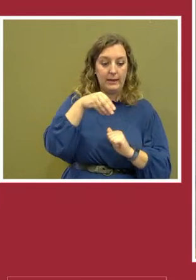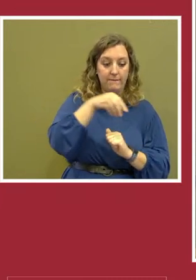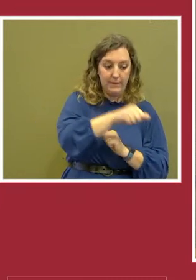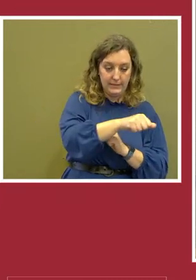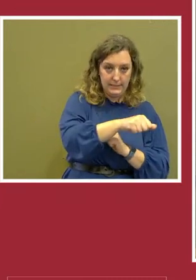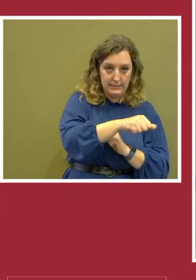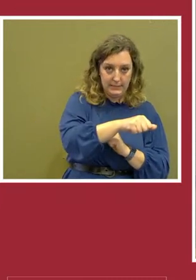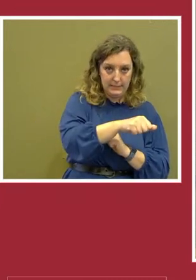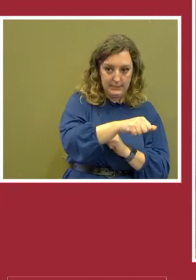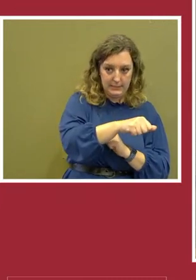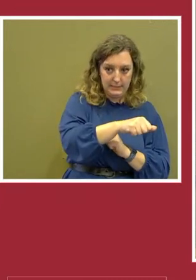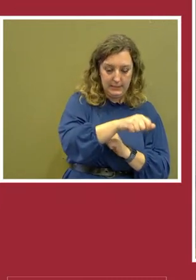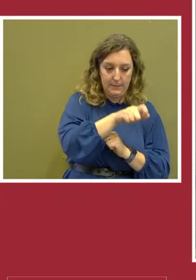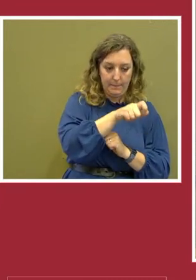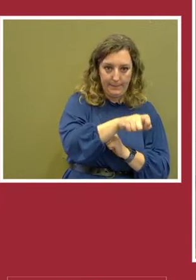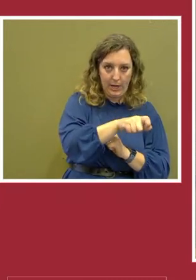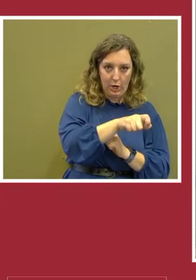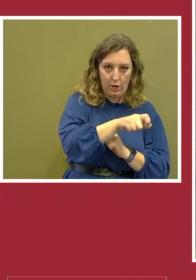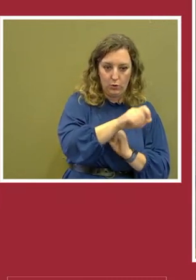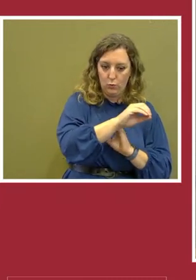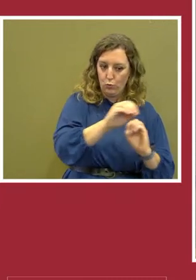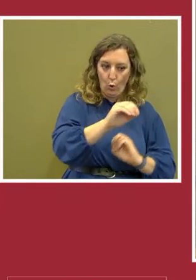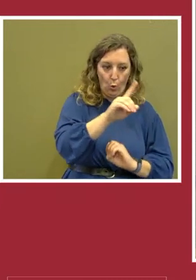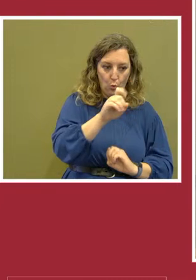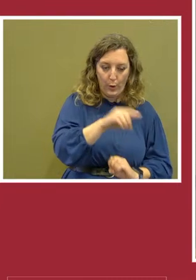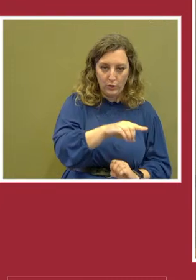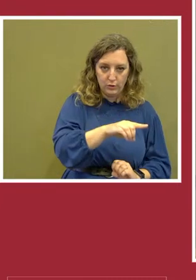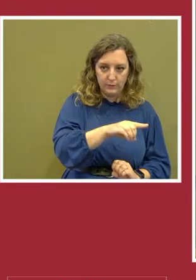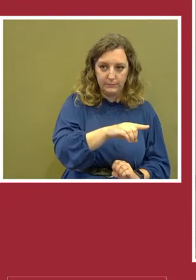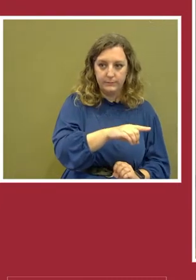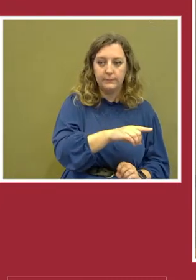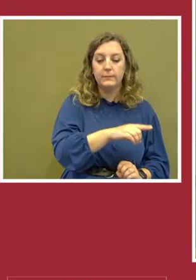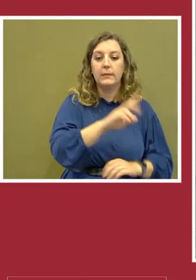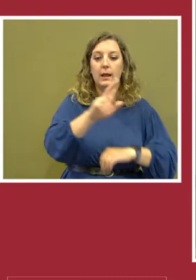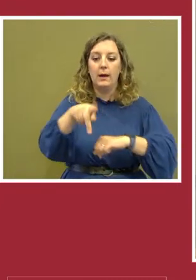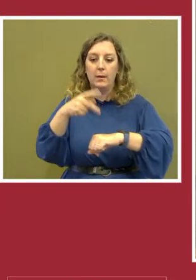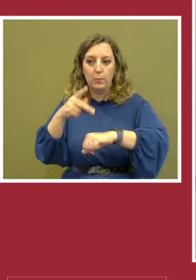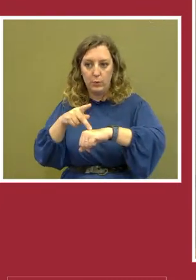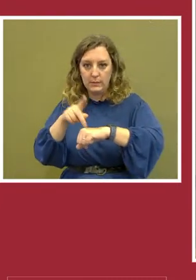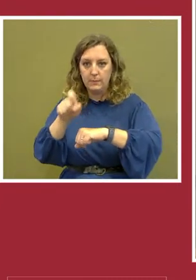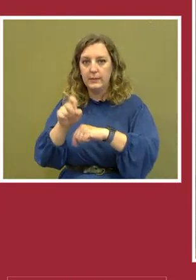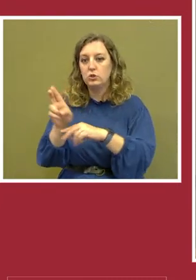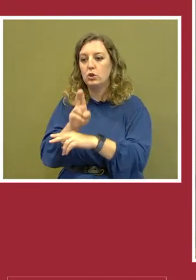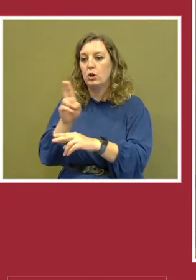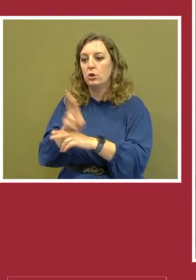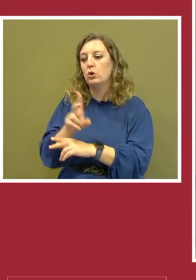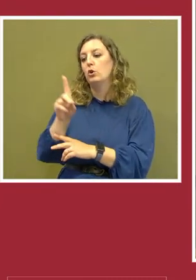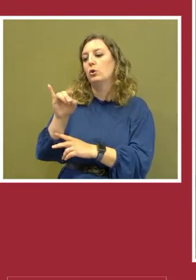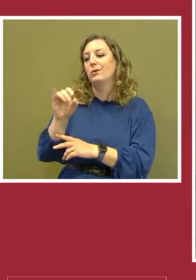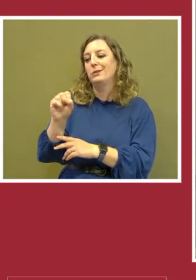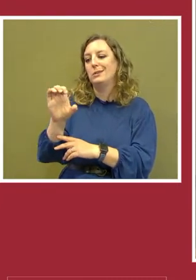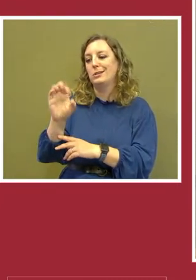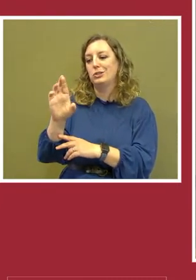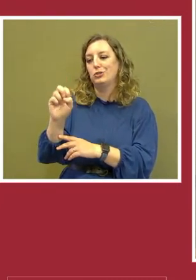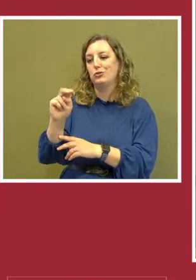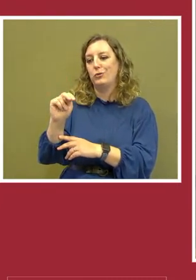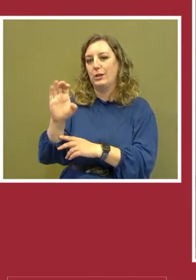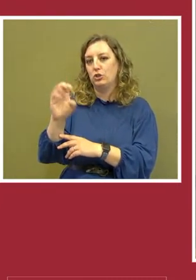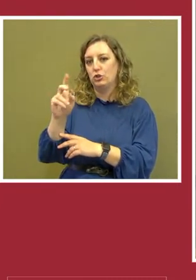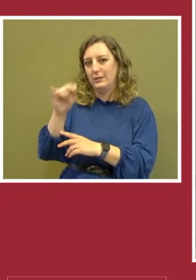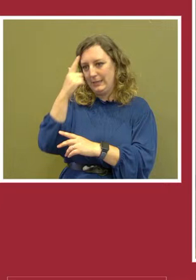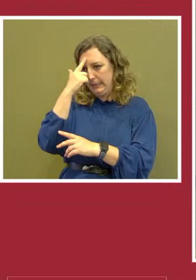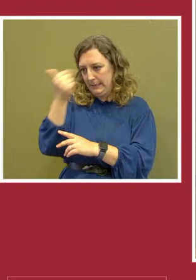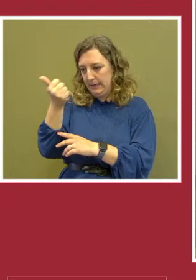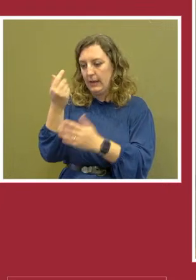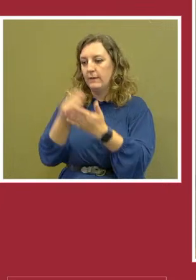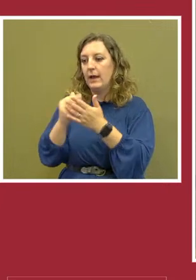funded, period, without question. Principals have to use discretionary funding and figure out how